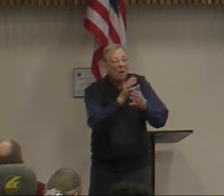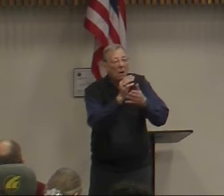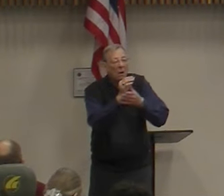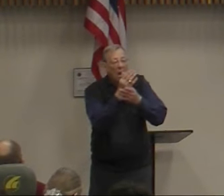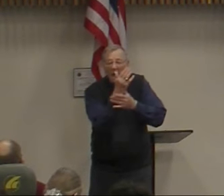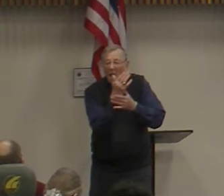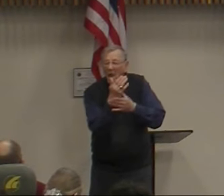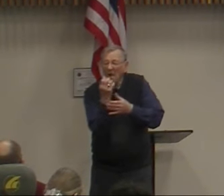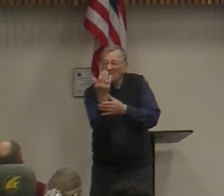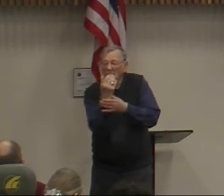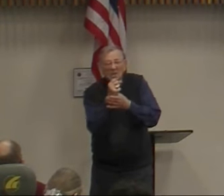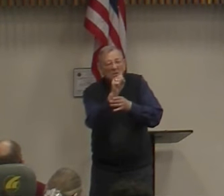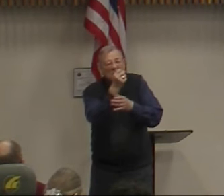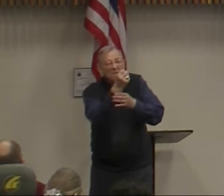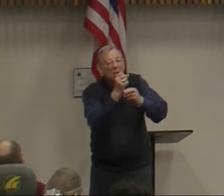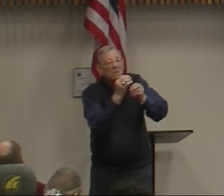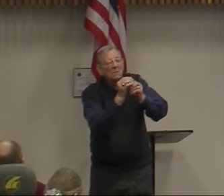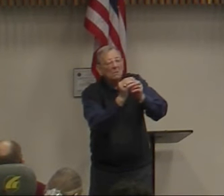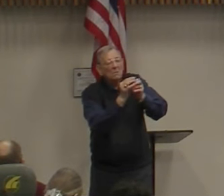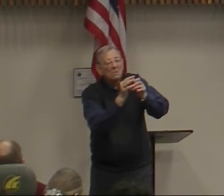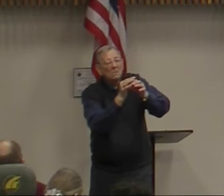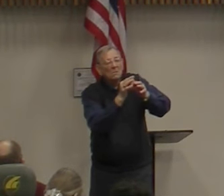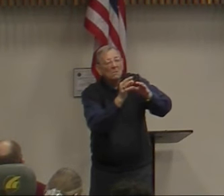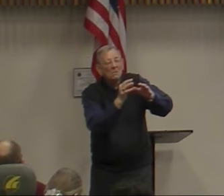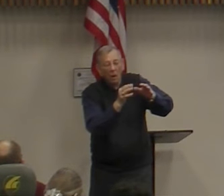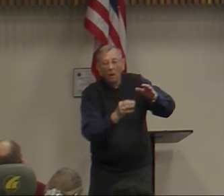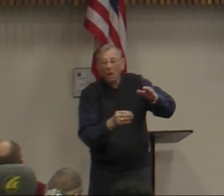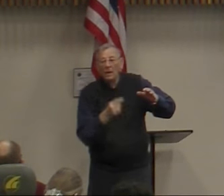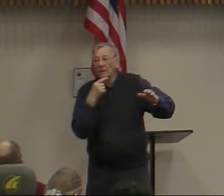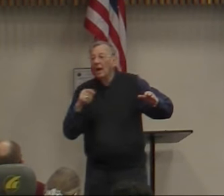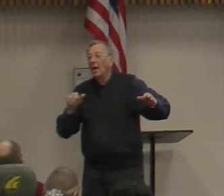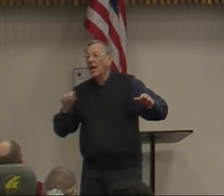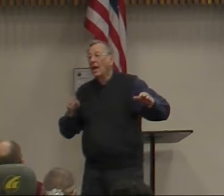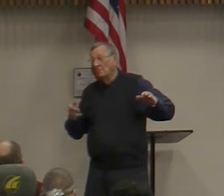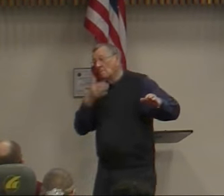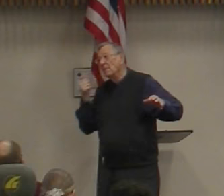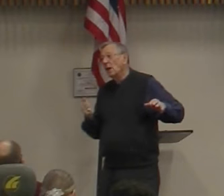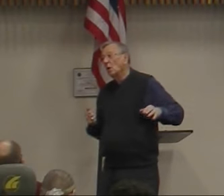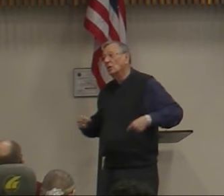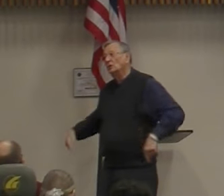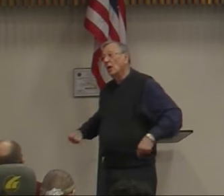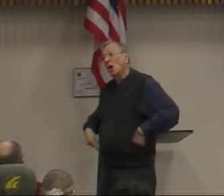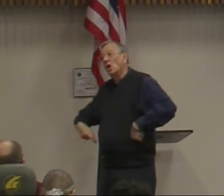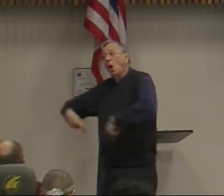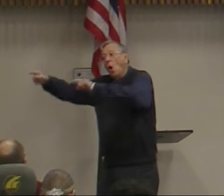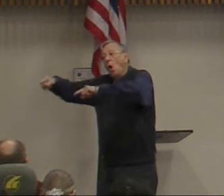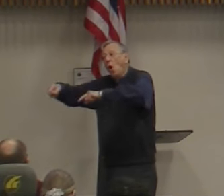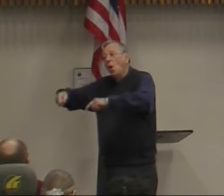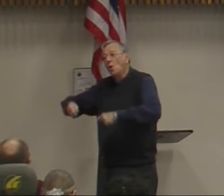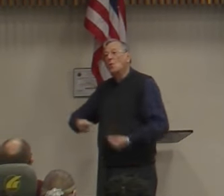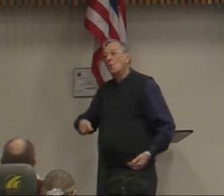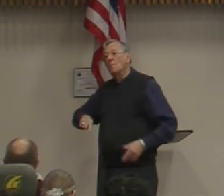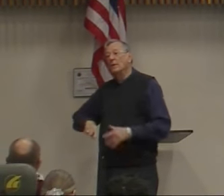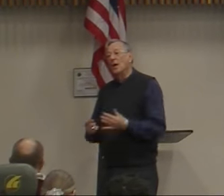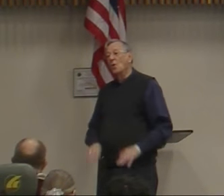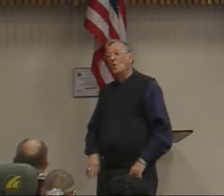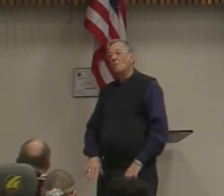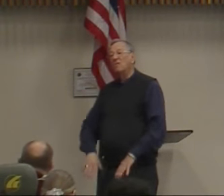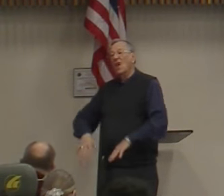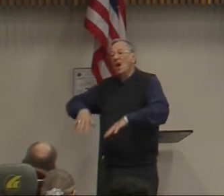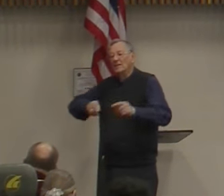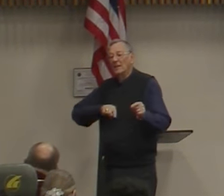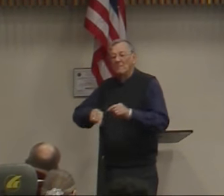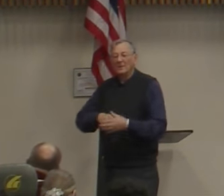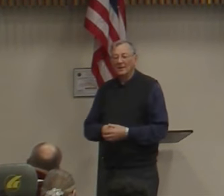size of a fist in the sky. And he said, go tell Ahab he better get on his chariot and get to moving because the floods are coming.